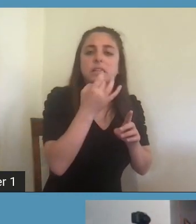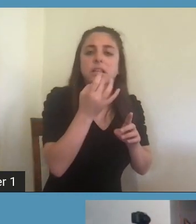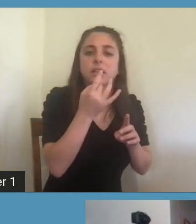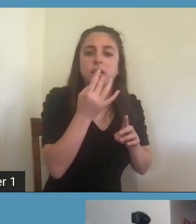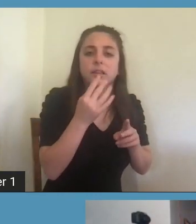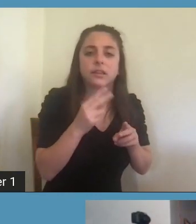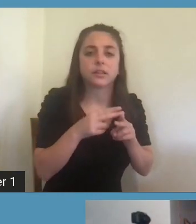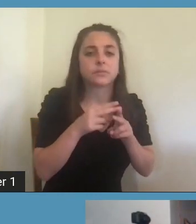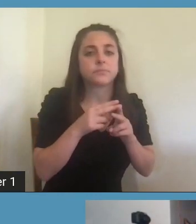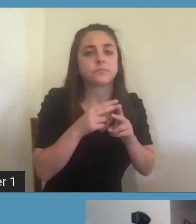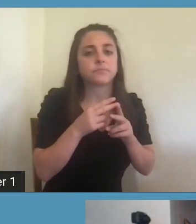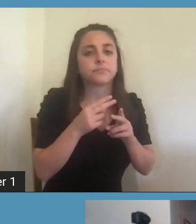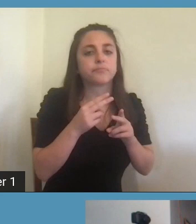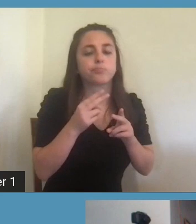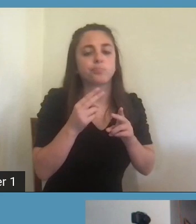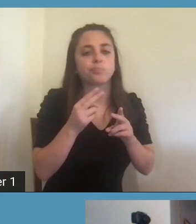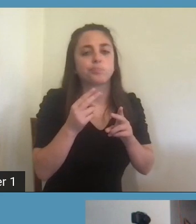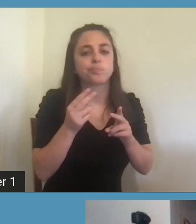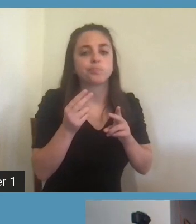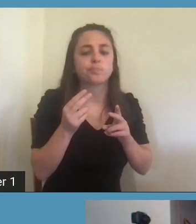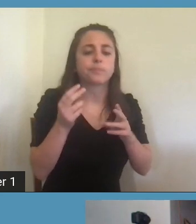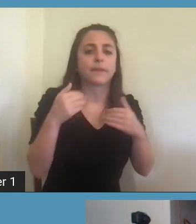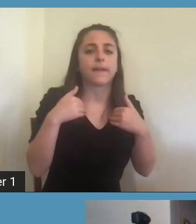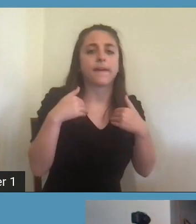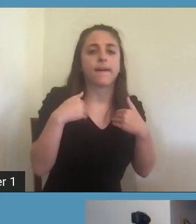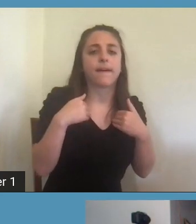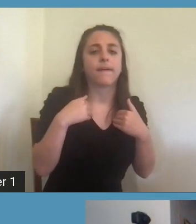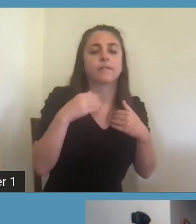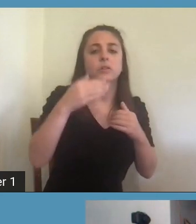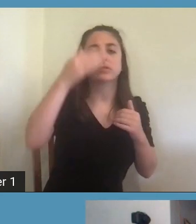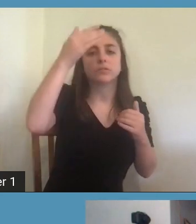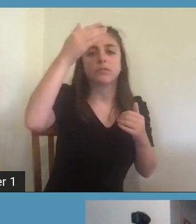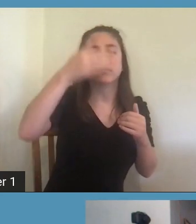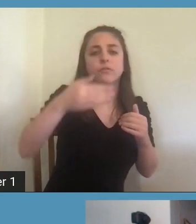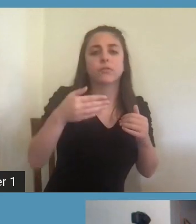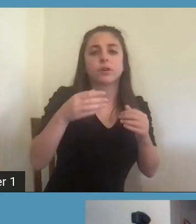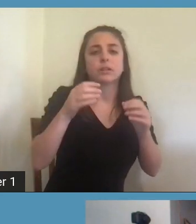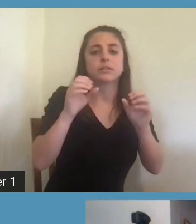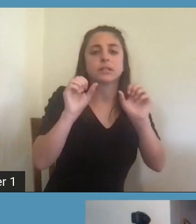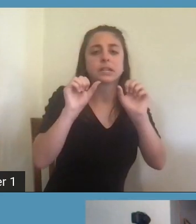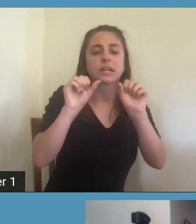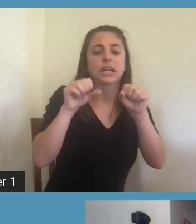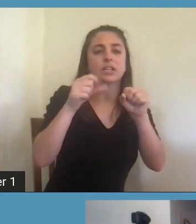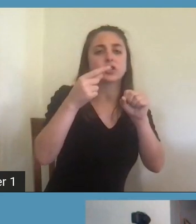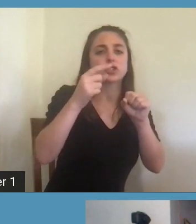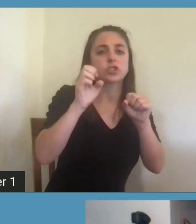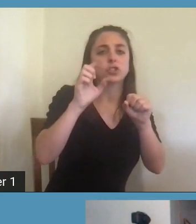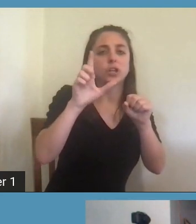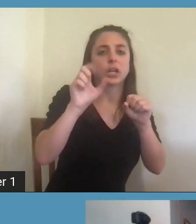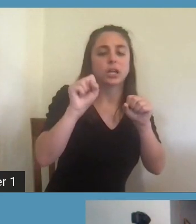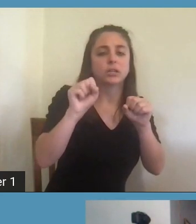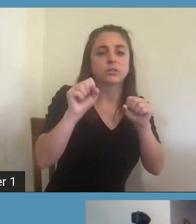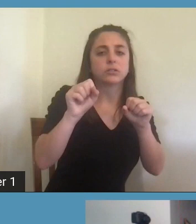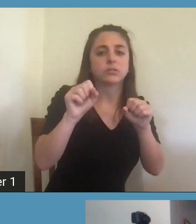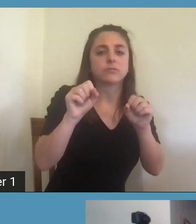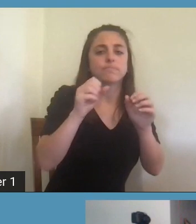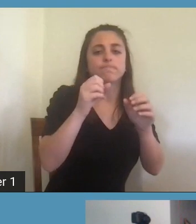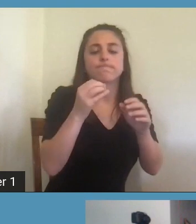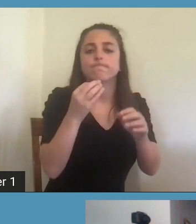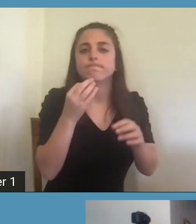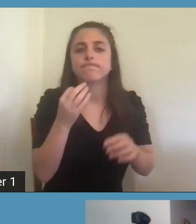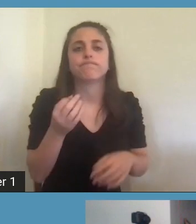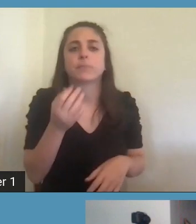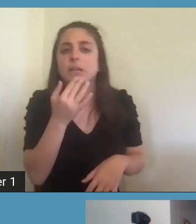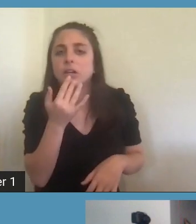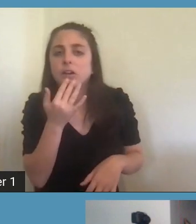it has like a thing on the front where you can adjust, you can put different gels and colors to make